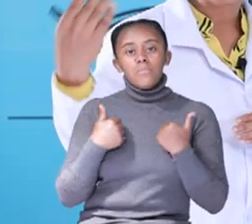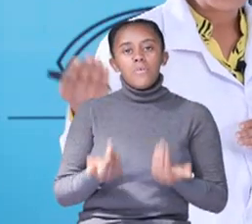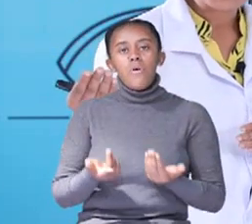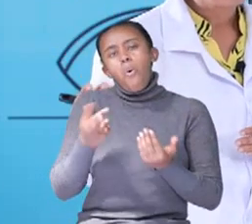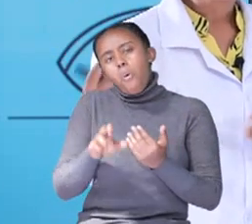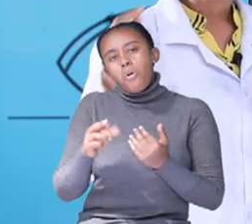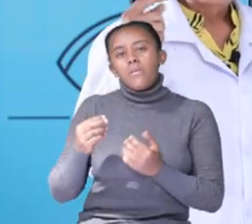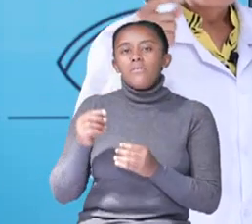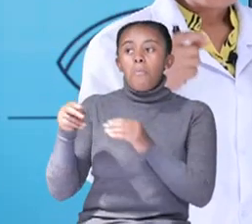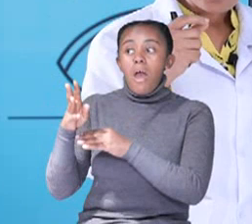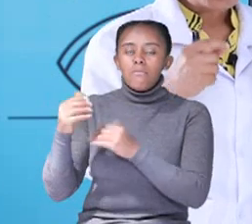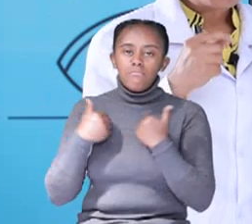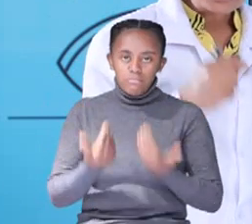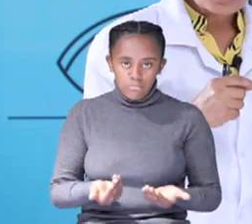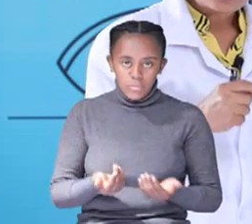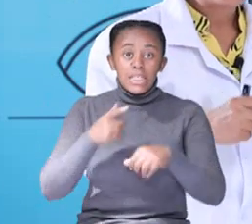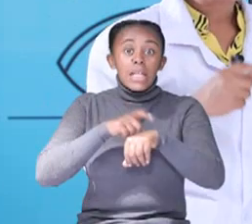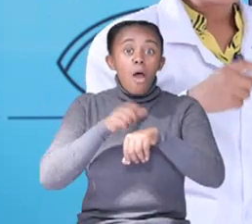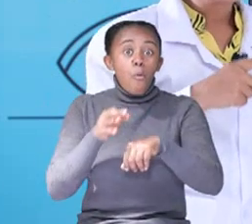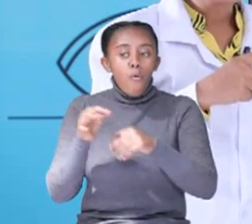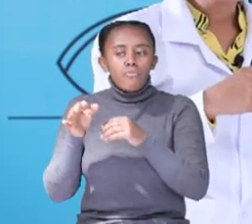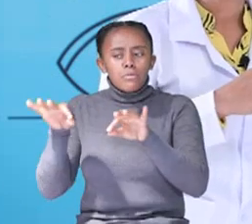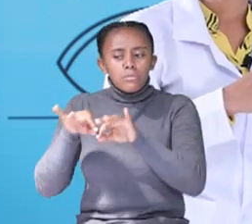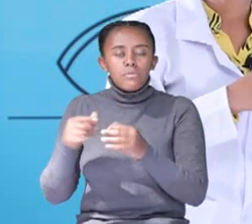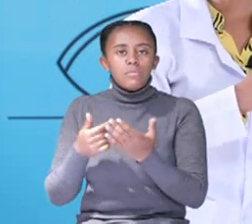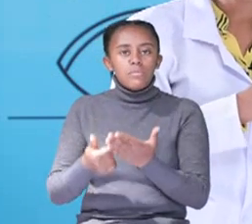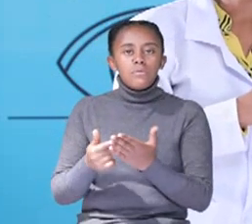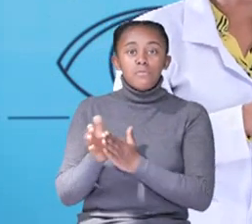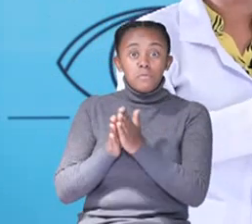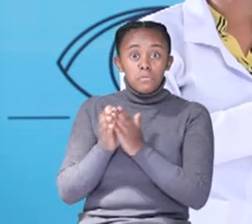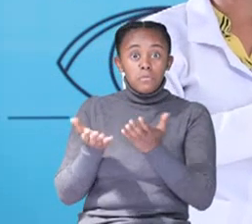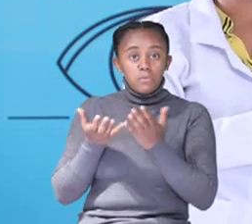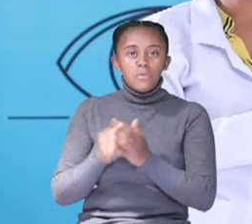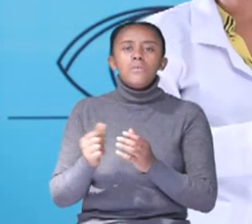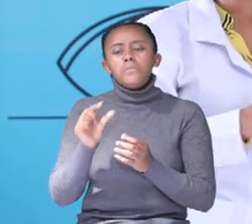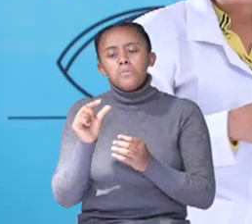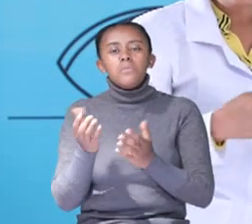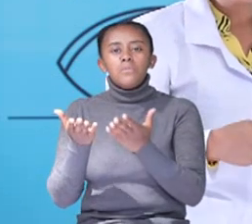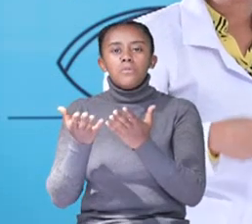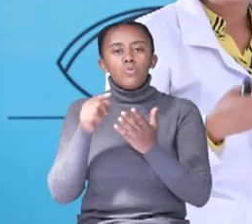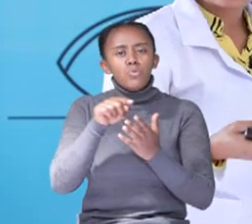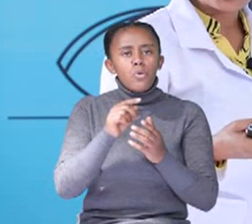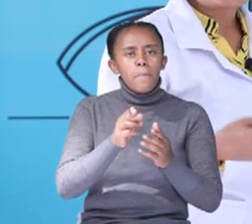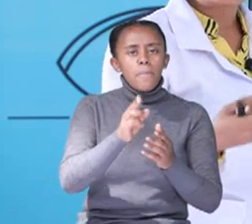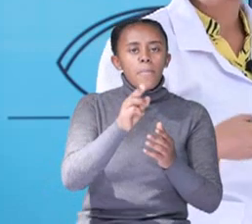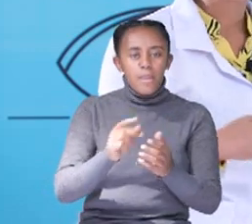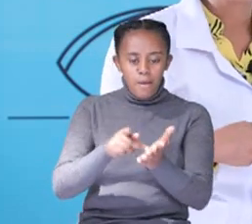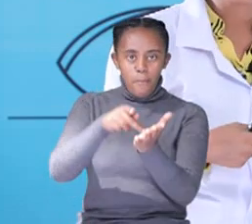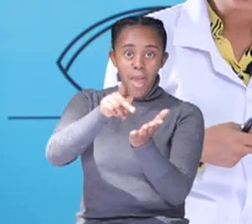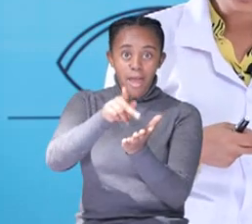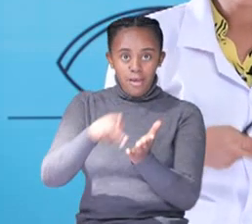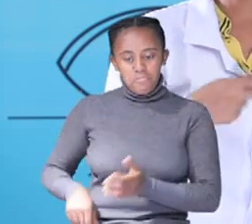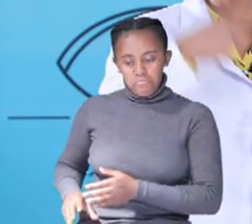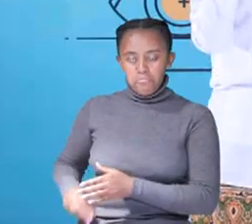in bank. In time of need, or when you need to pay sort of money, you immediately pay money